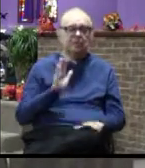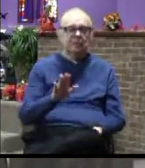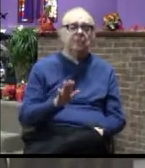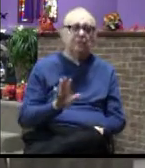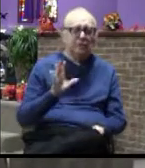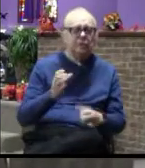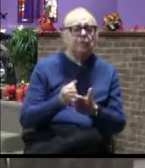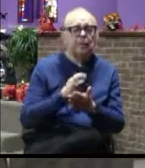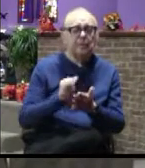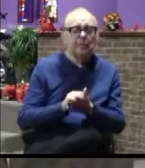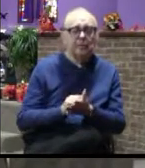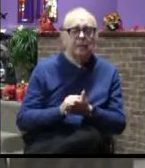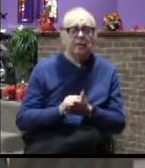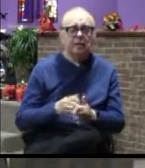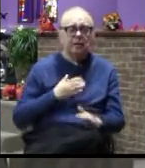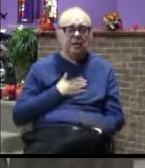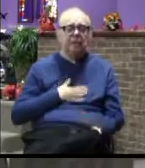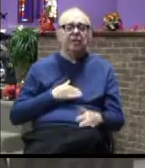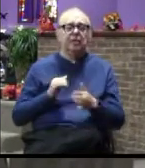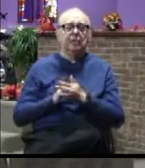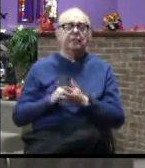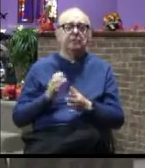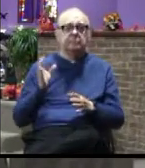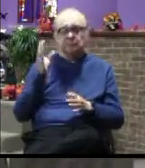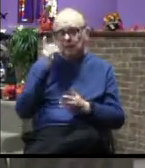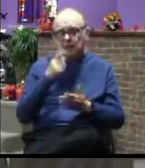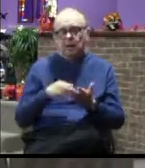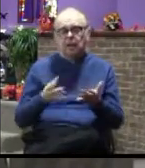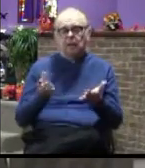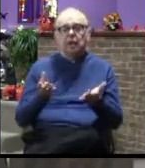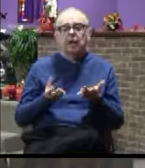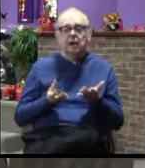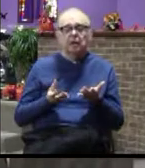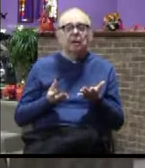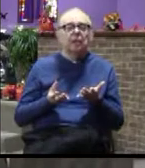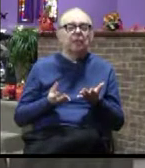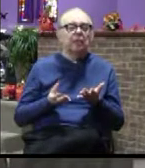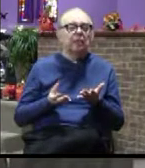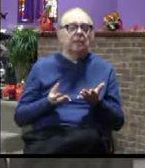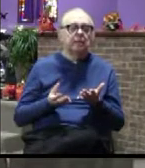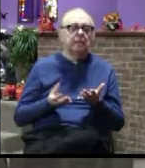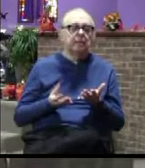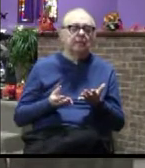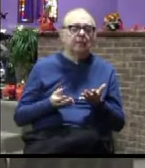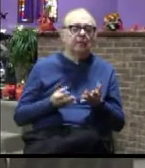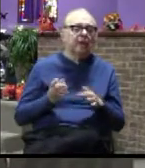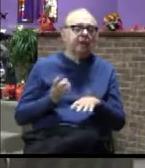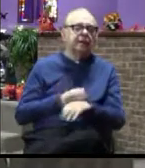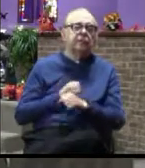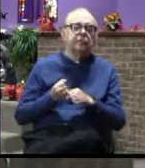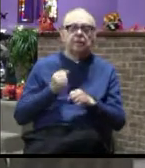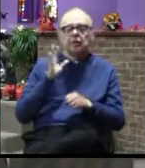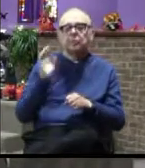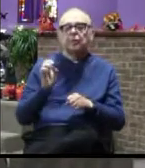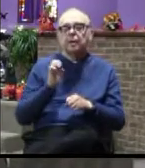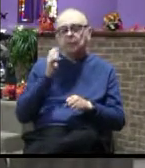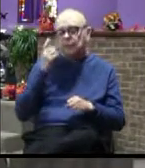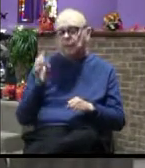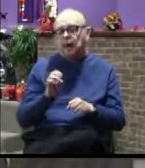it's yours you earned it enjoy it and guess how long I get to enjoy it for forever